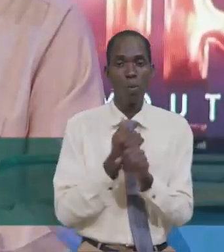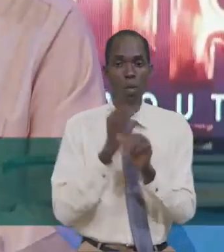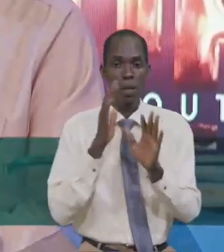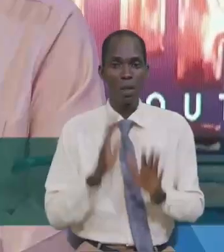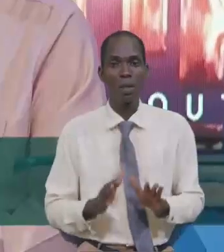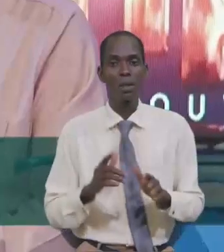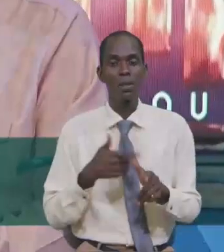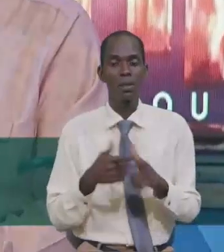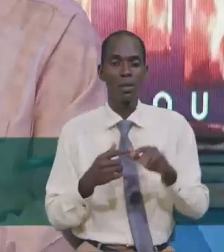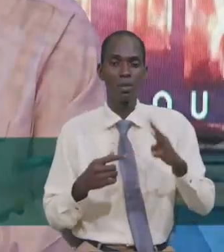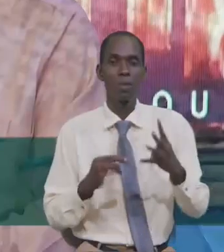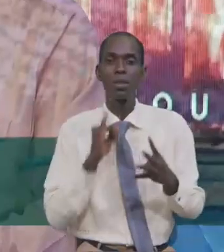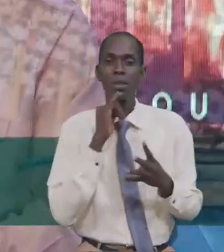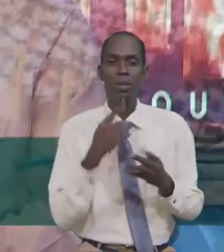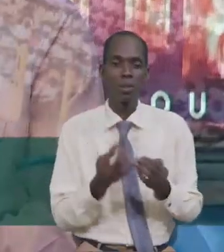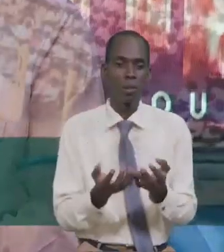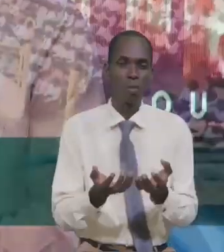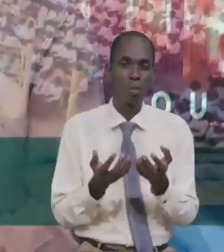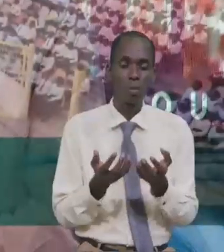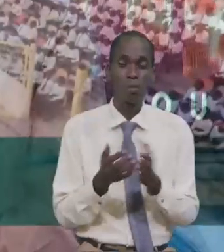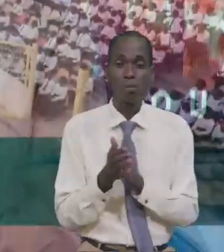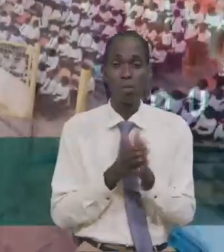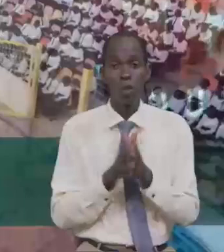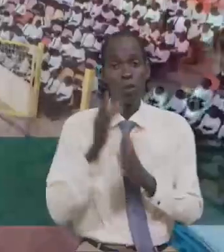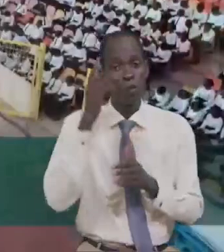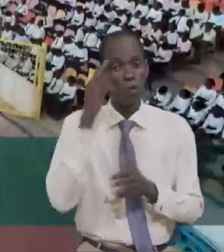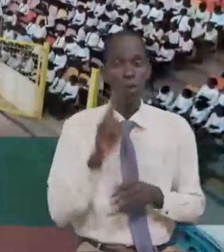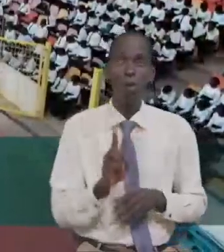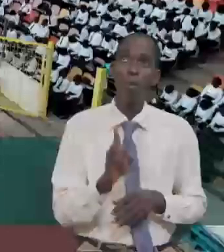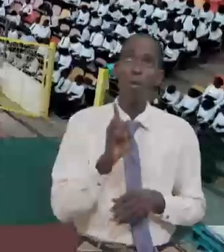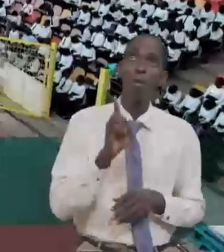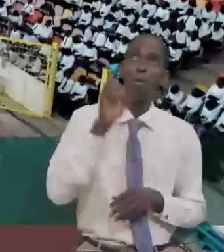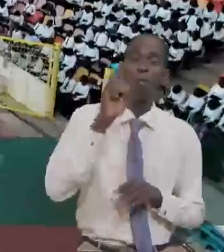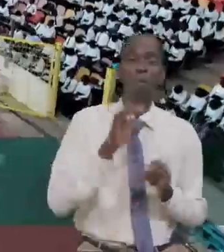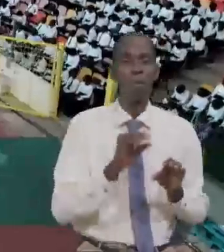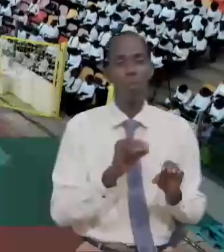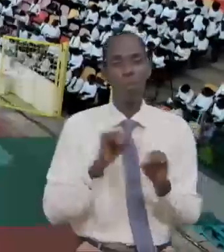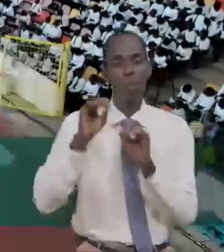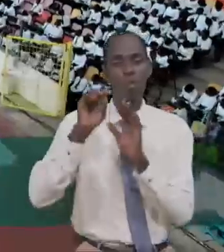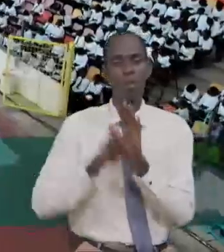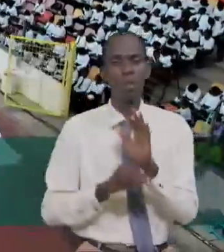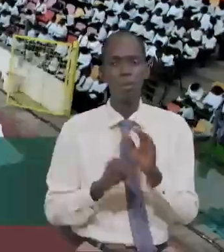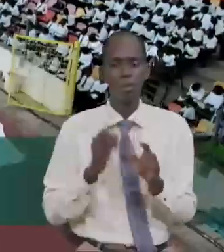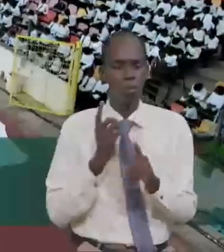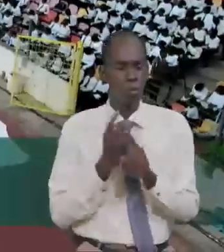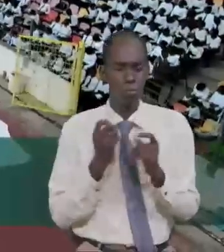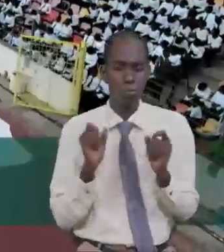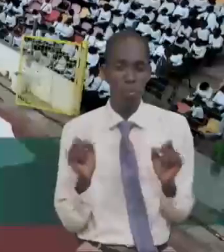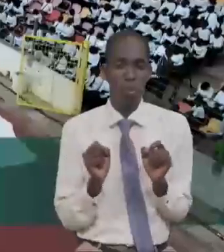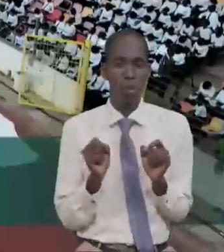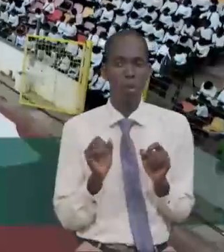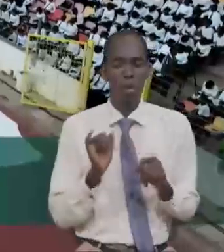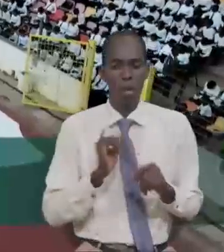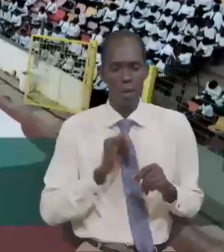having goal, setting goals, looking up, having vision, having destiny. I'm